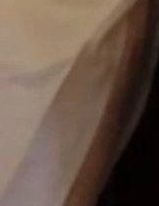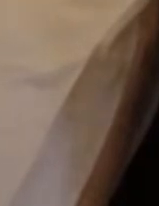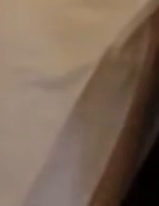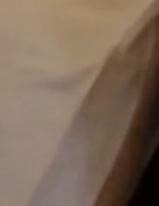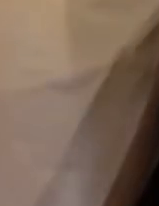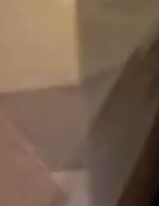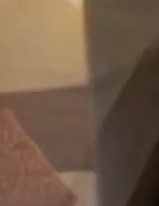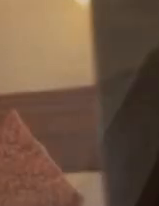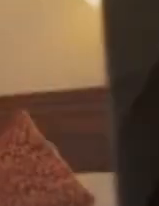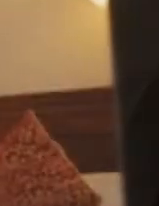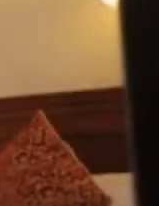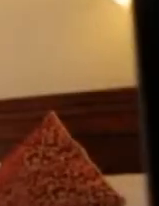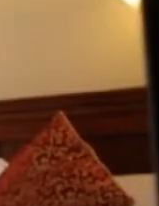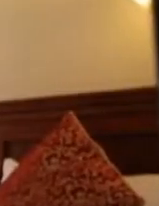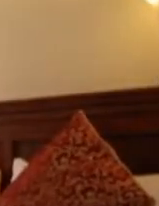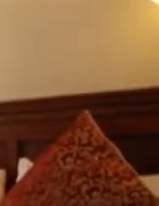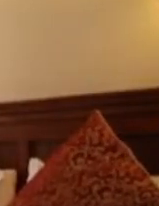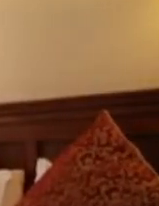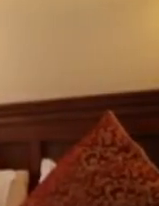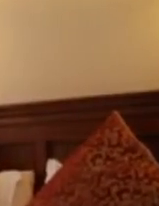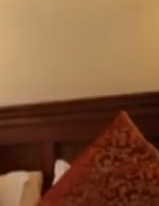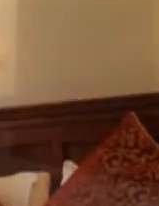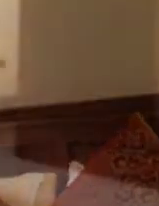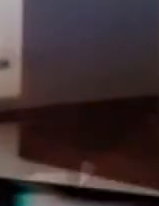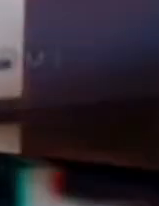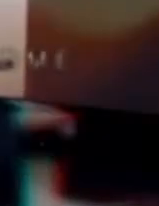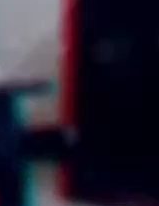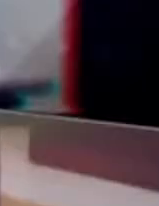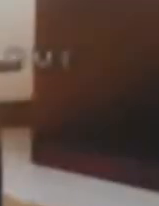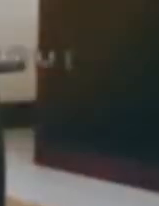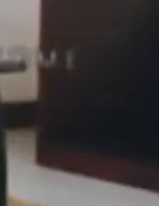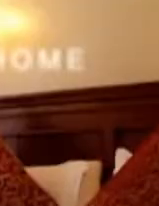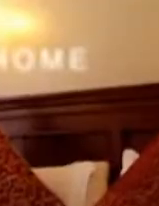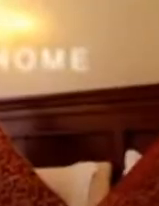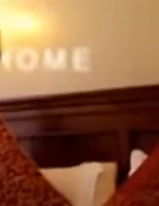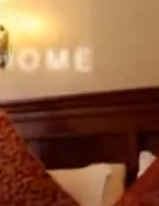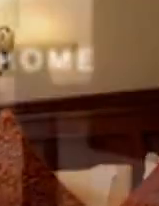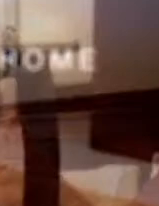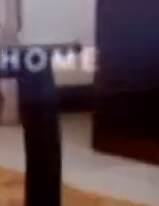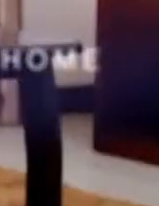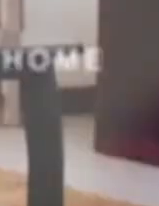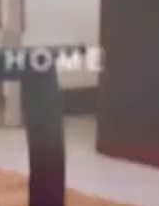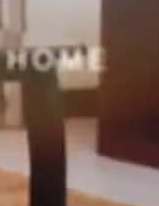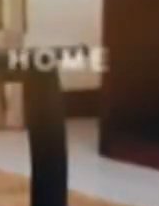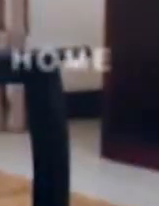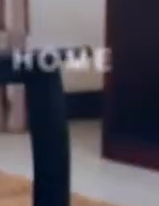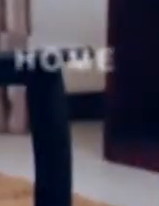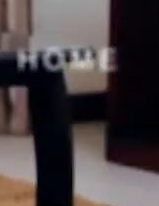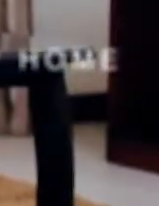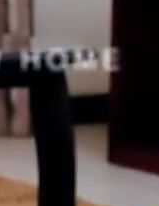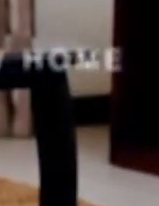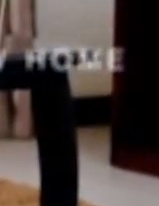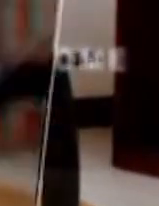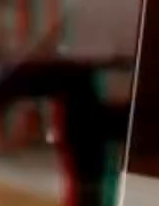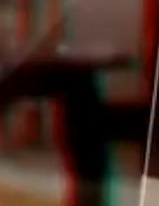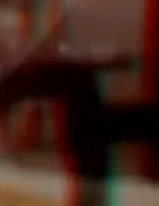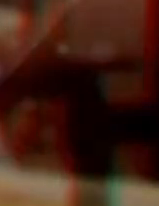our range of comfy, exquisite living quarters furnished to meet with your royal preference.